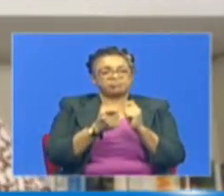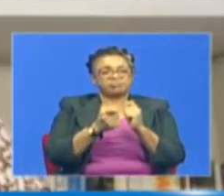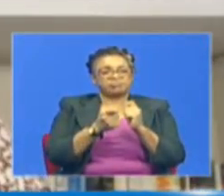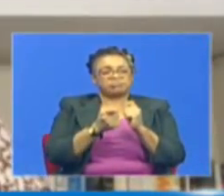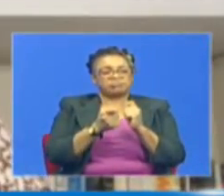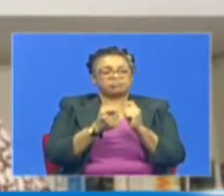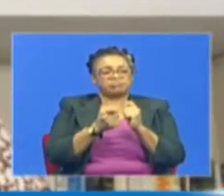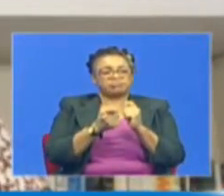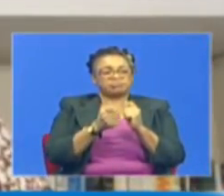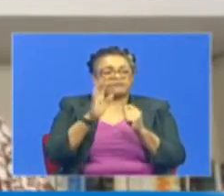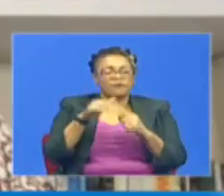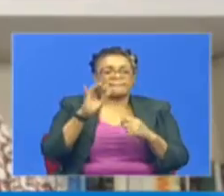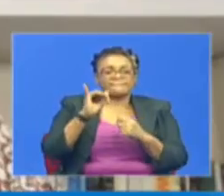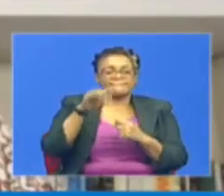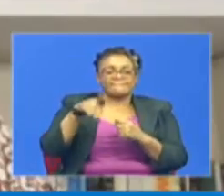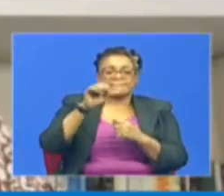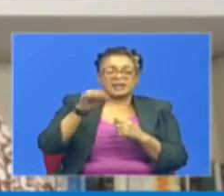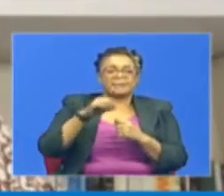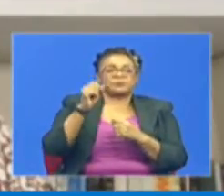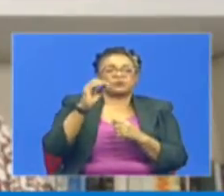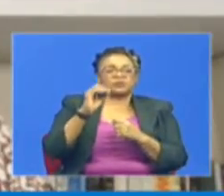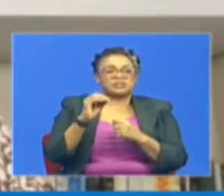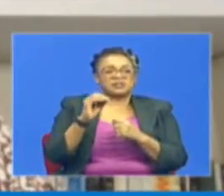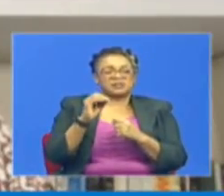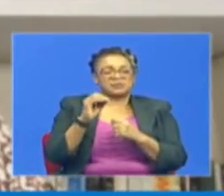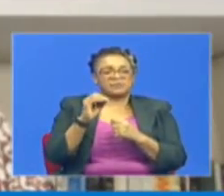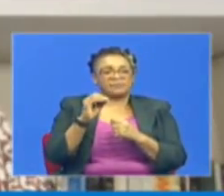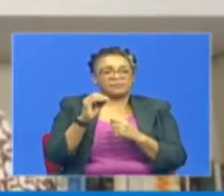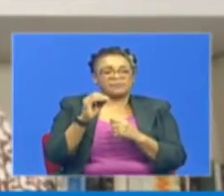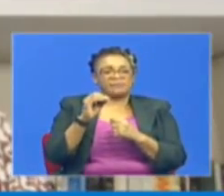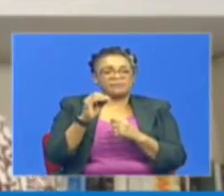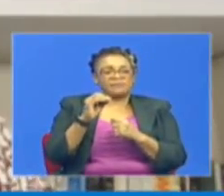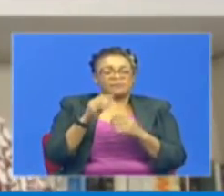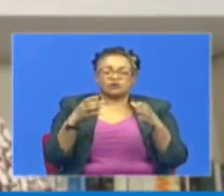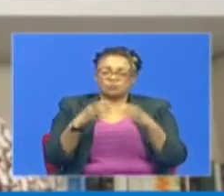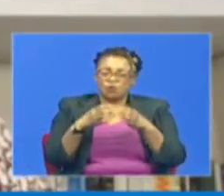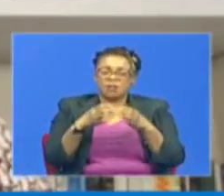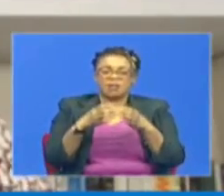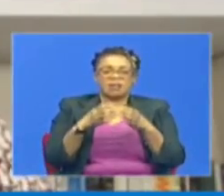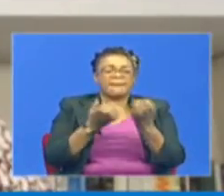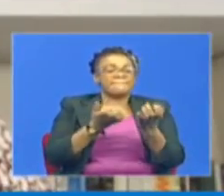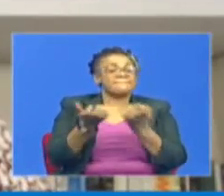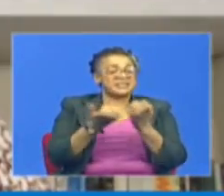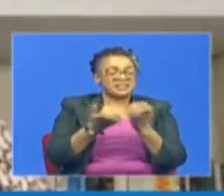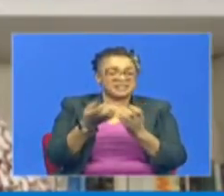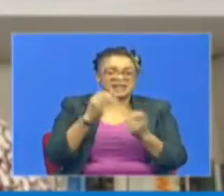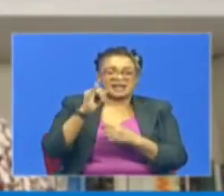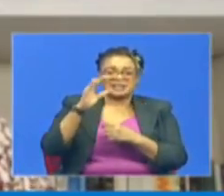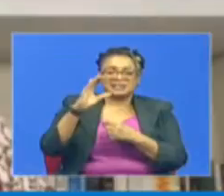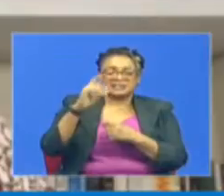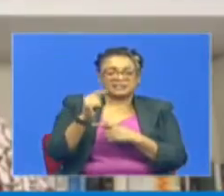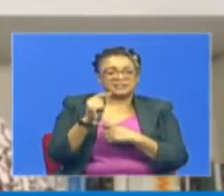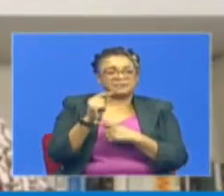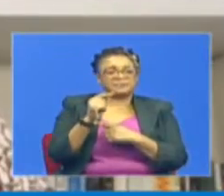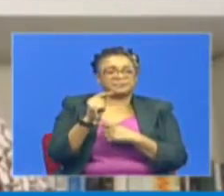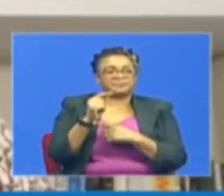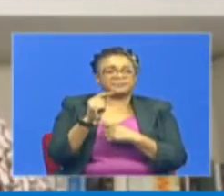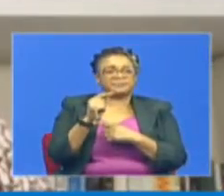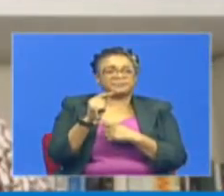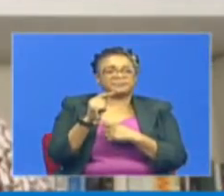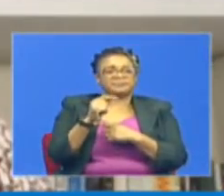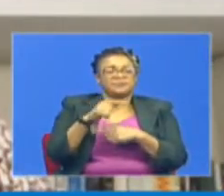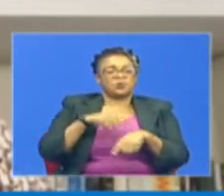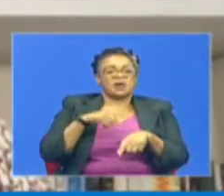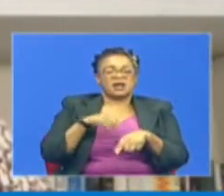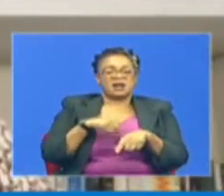surveys from Ipsos that small businesses in ICT, for instance, or in delivery